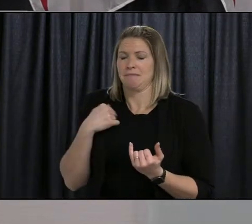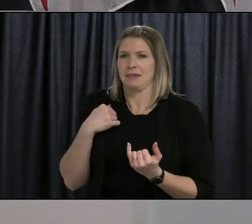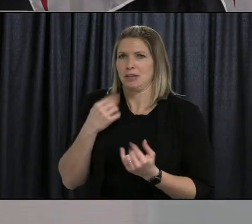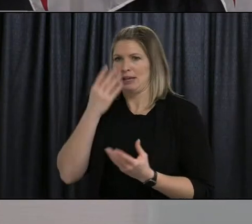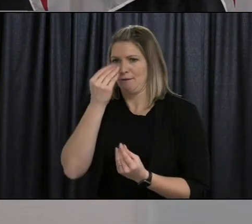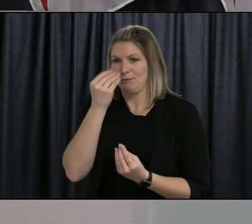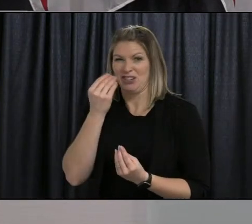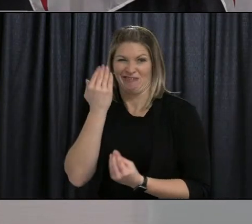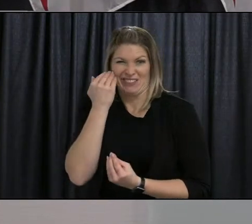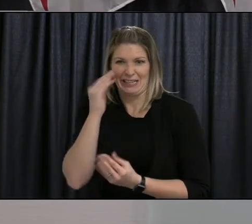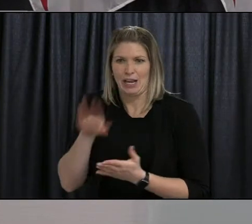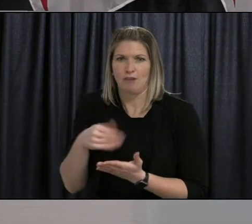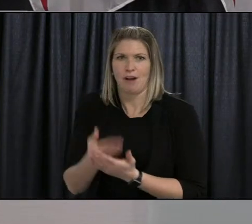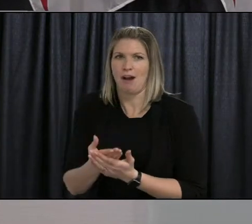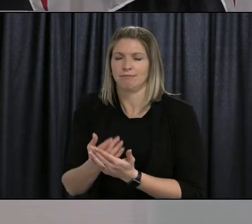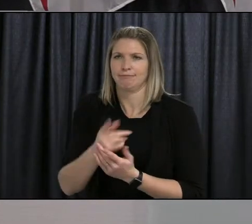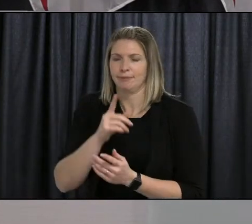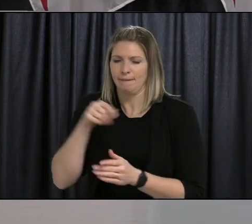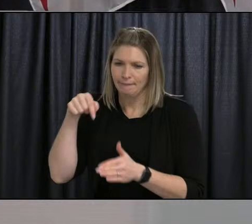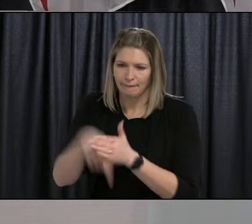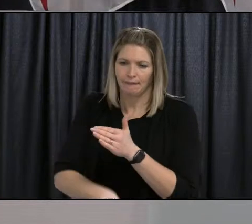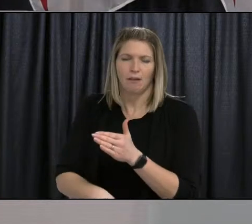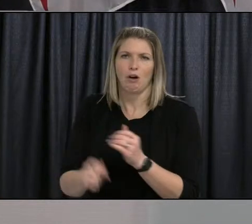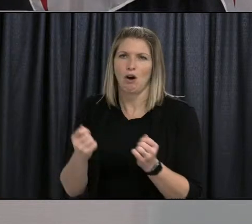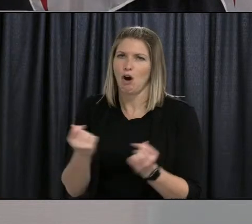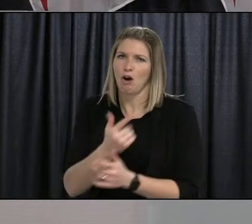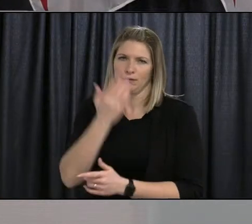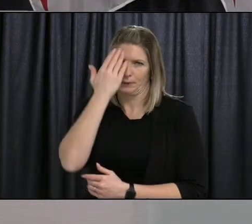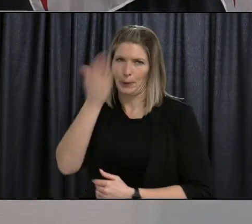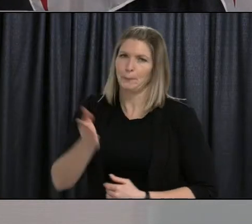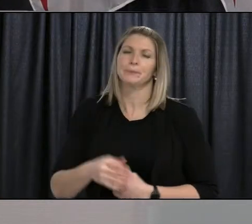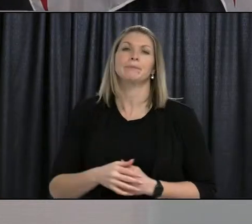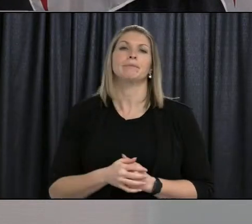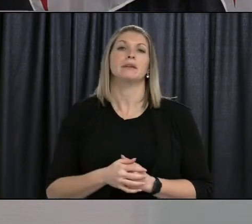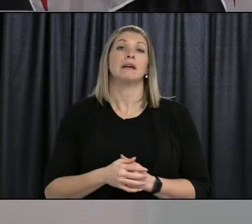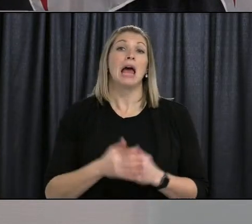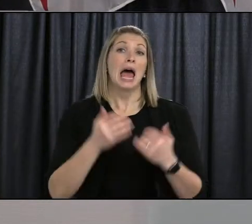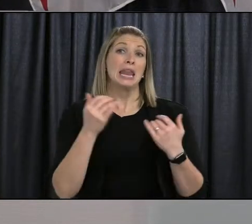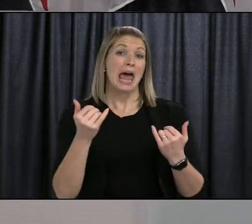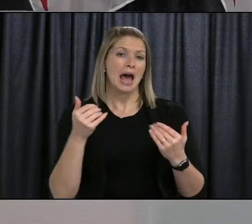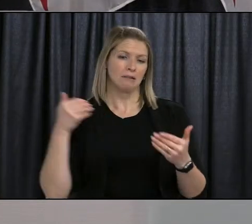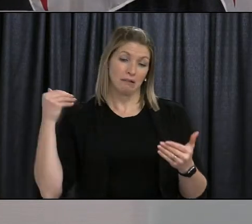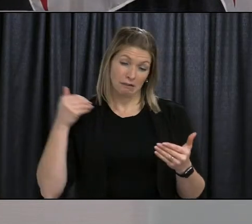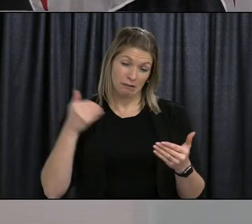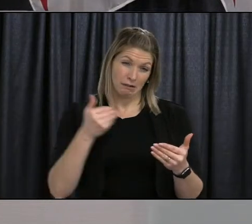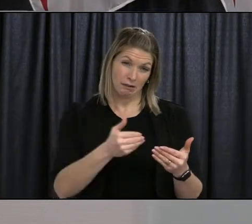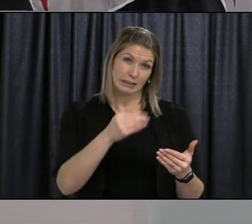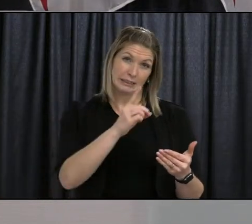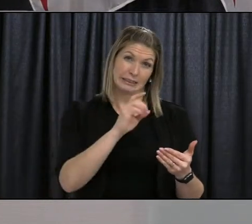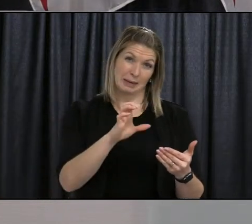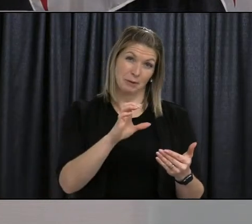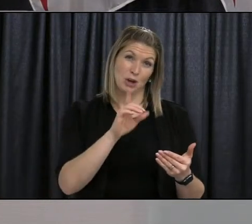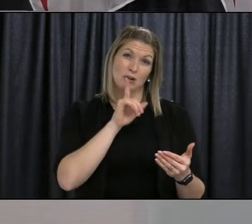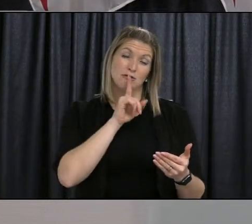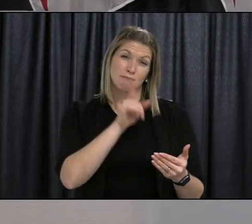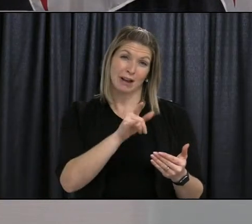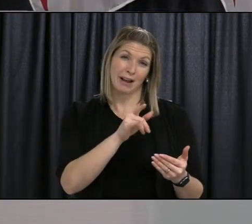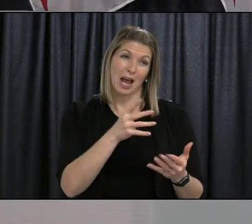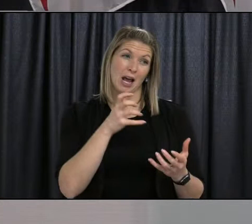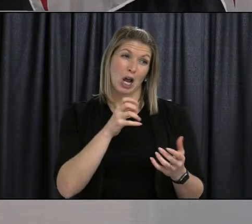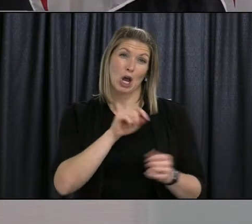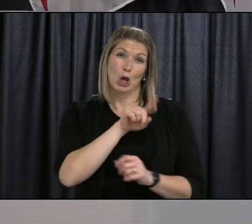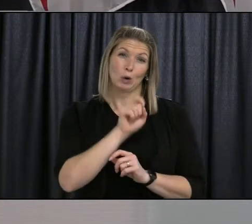sorry. And as we're sort of nearing the end of the year and sort of looking back, a question for both Dr.